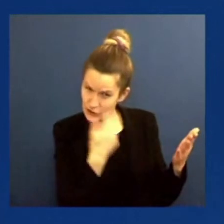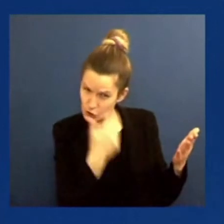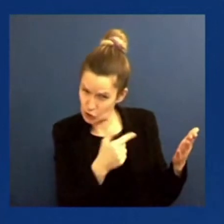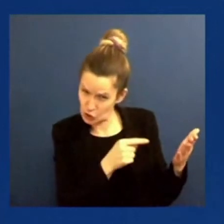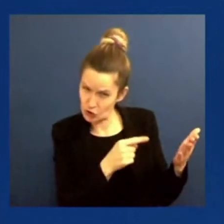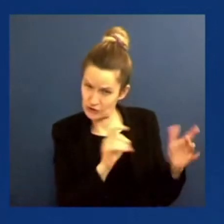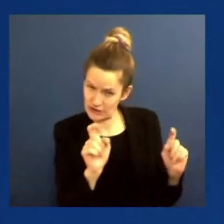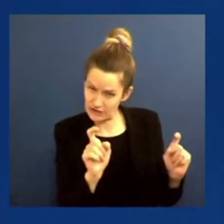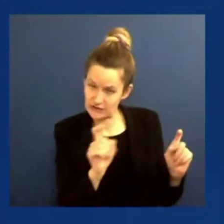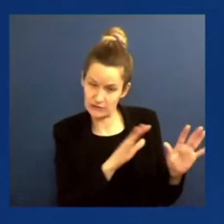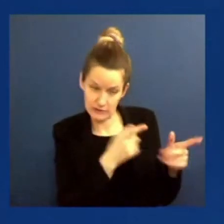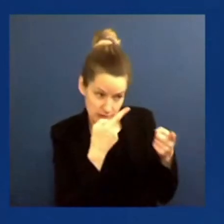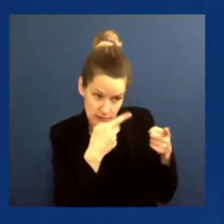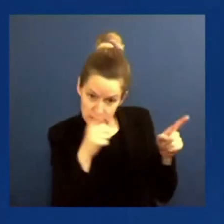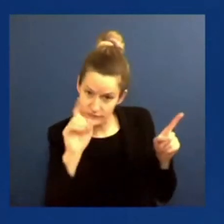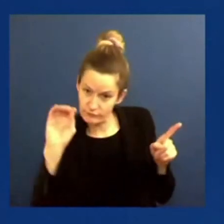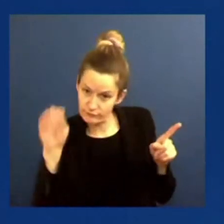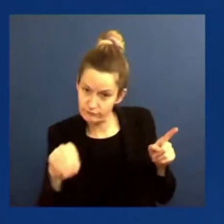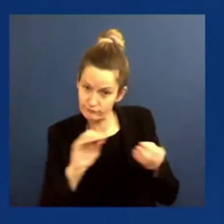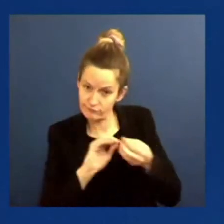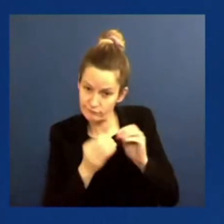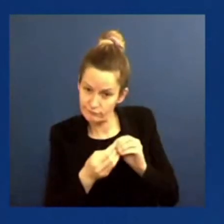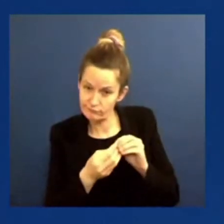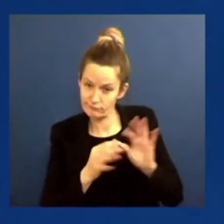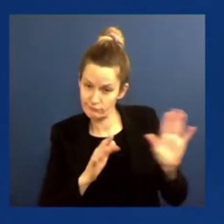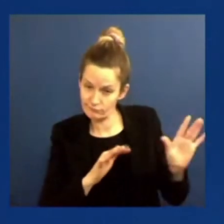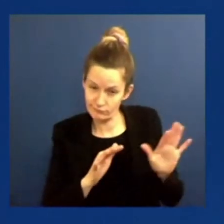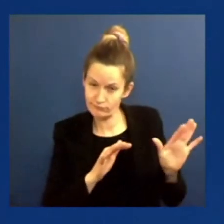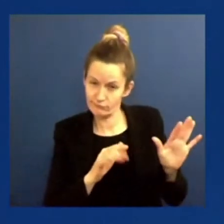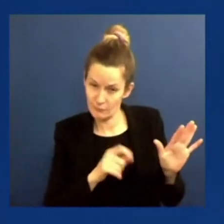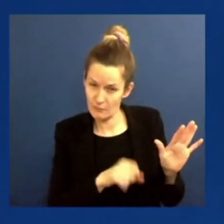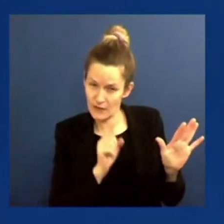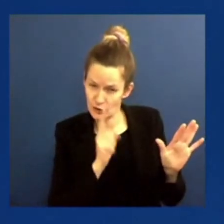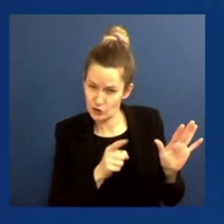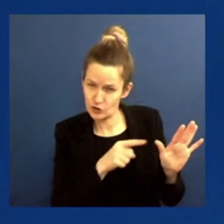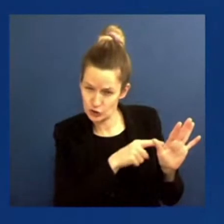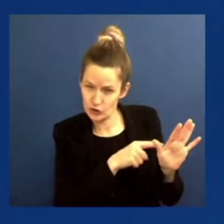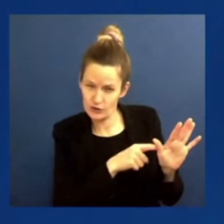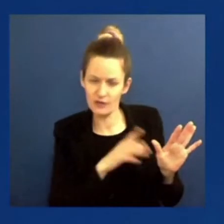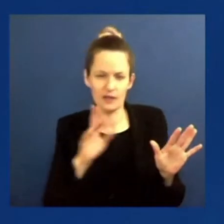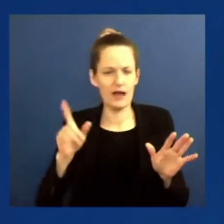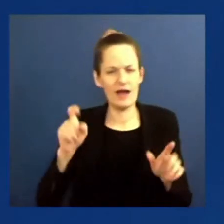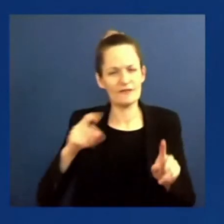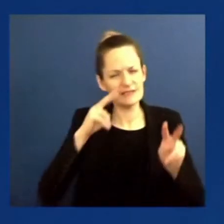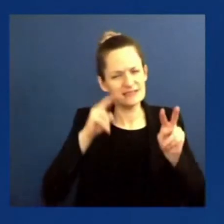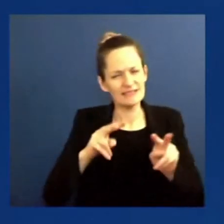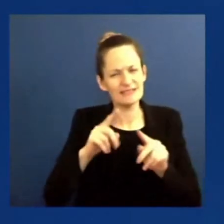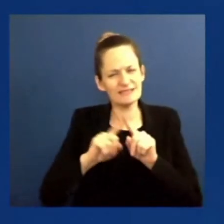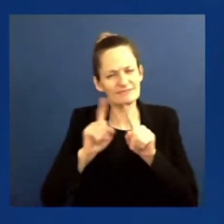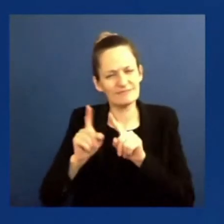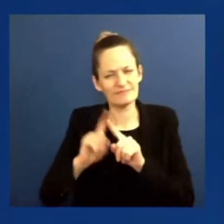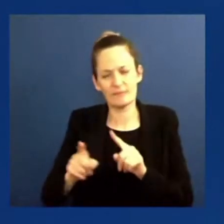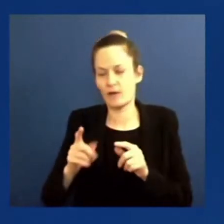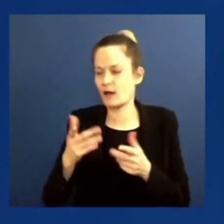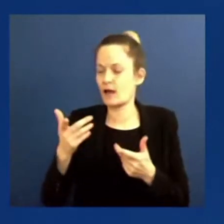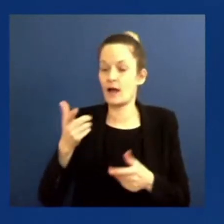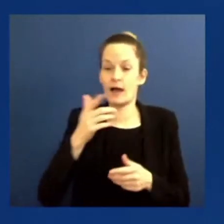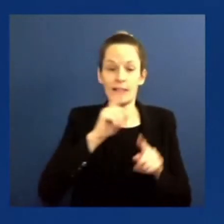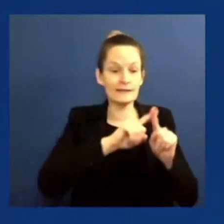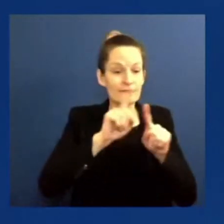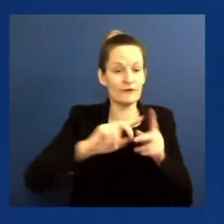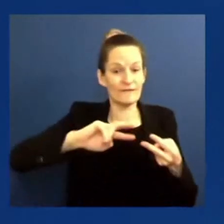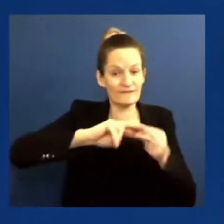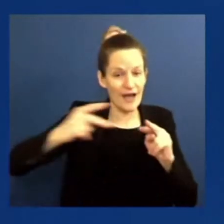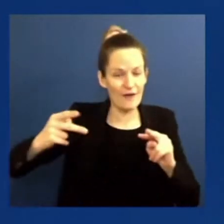not against the different variants between the adults and and younger children at various age. And Dr. Walensky